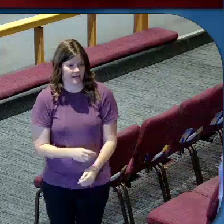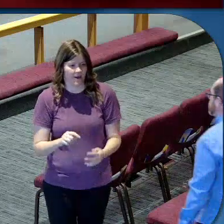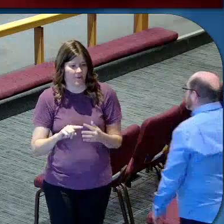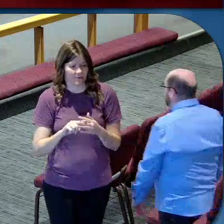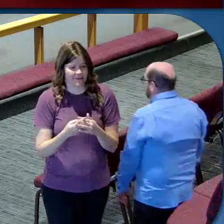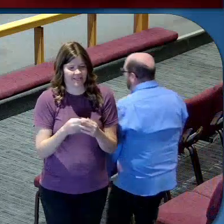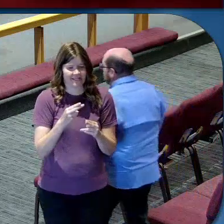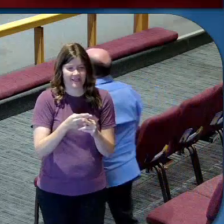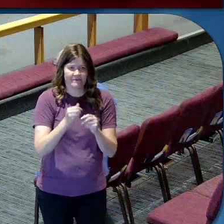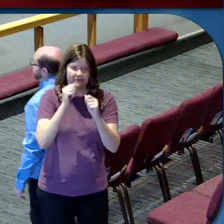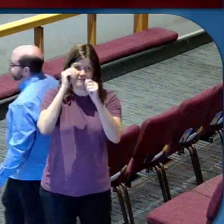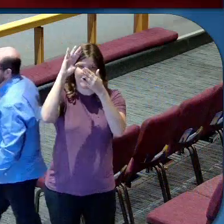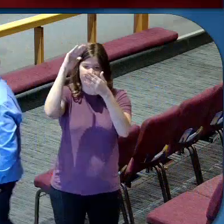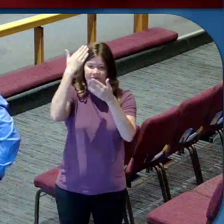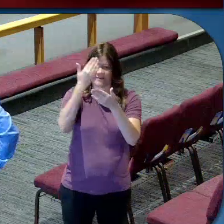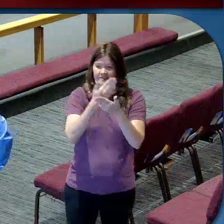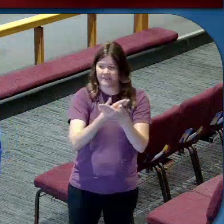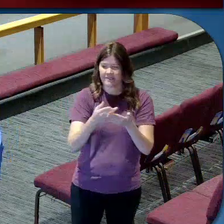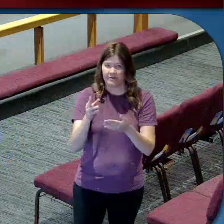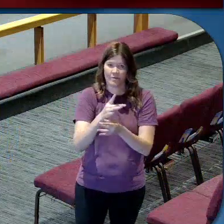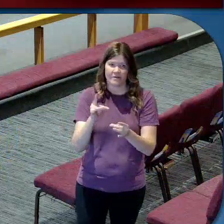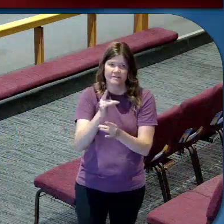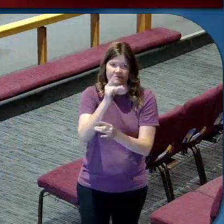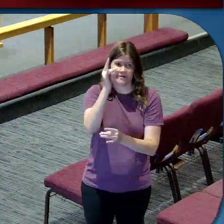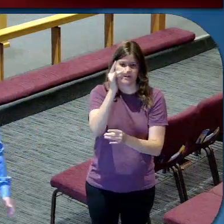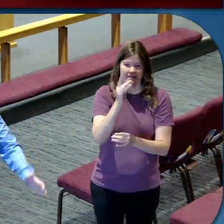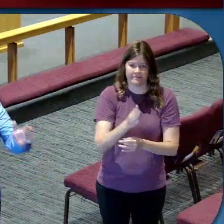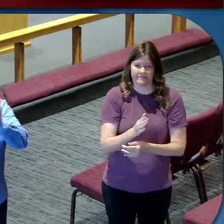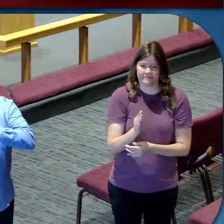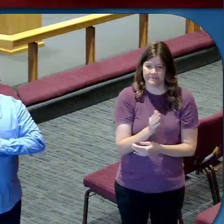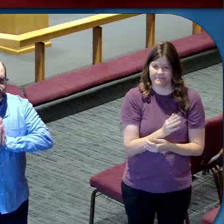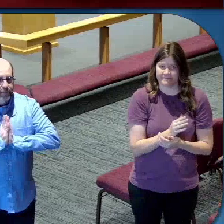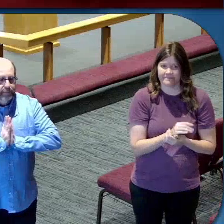Begin in the name of the Father, and the Son, and the Holy Spirit.